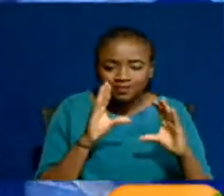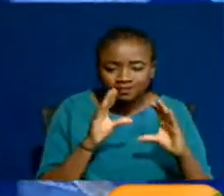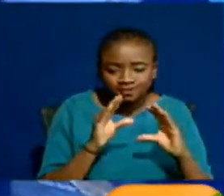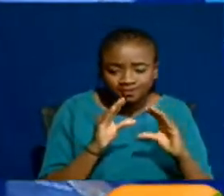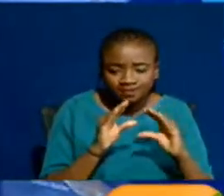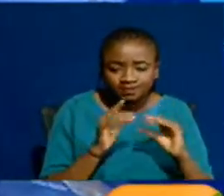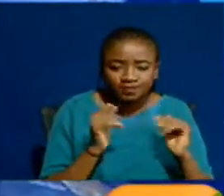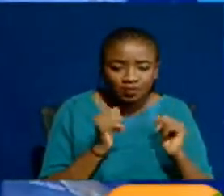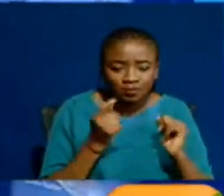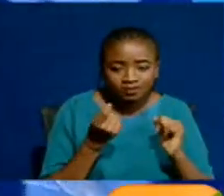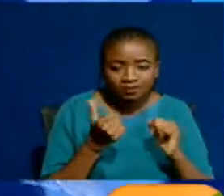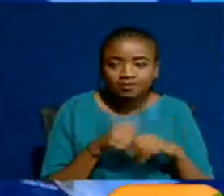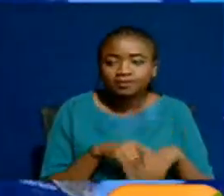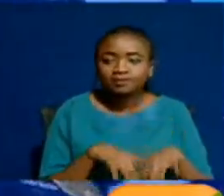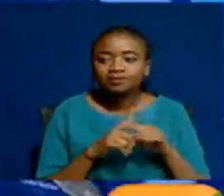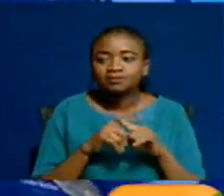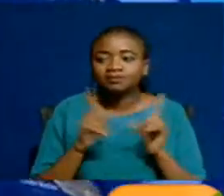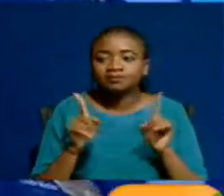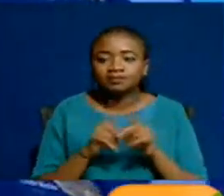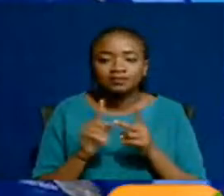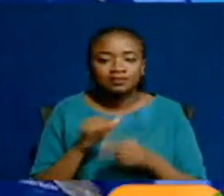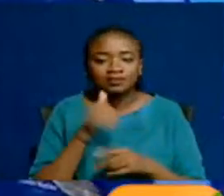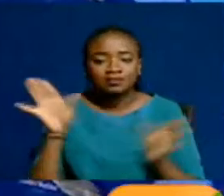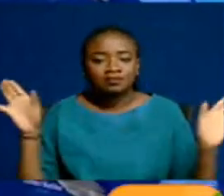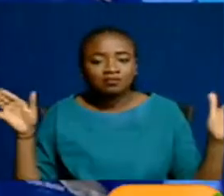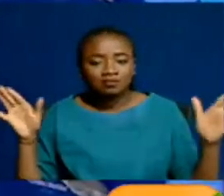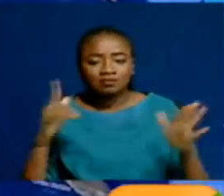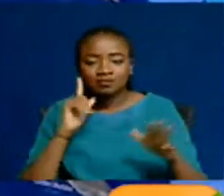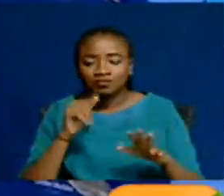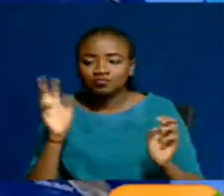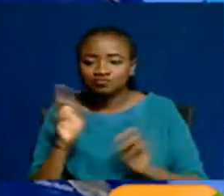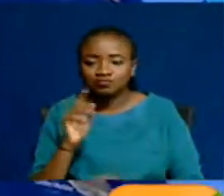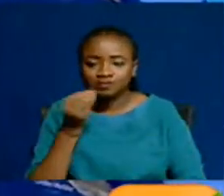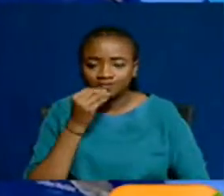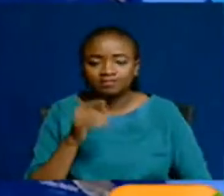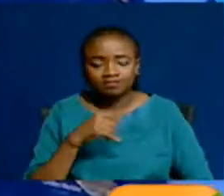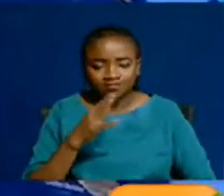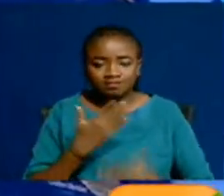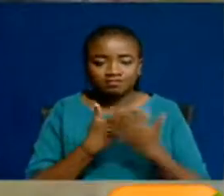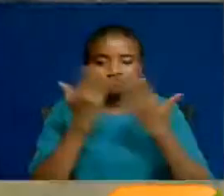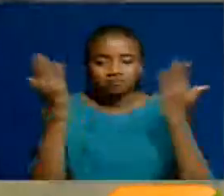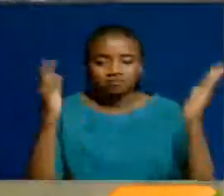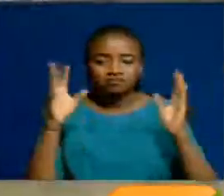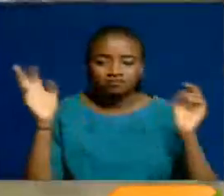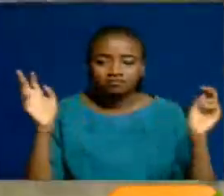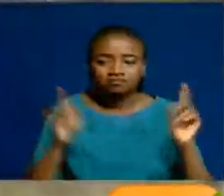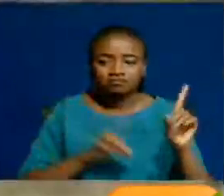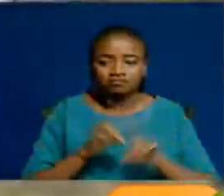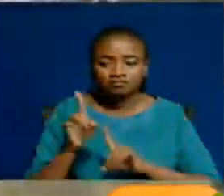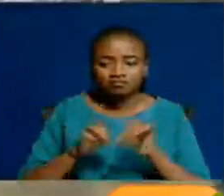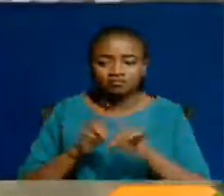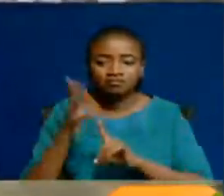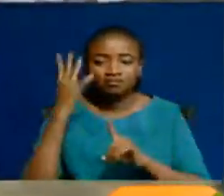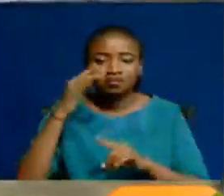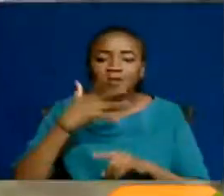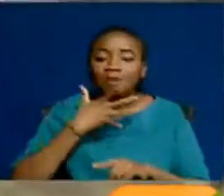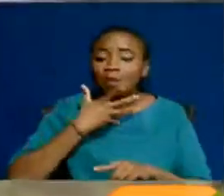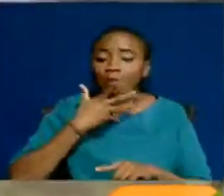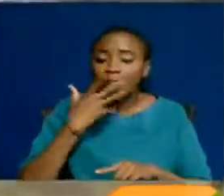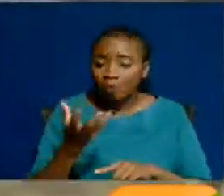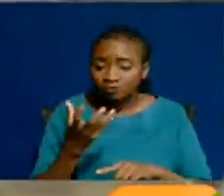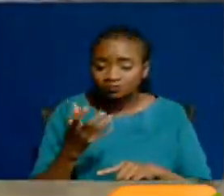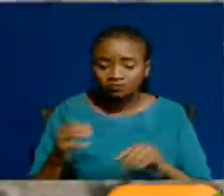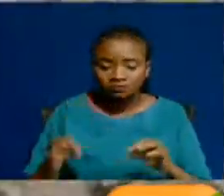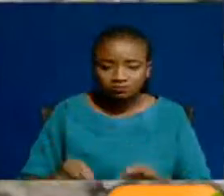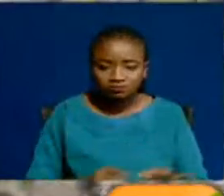other birds, like birds of prey, like storks and so on, they'll fly during the day. The thermal energy, that energy